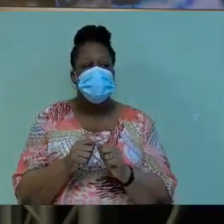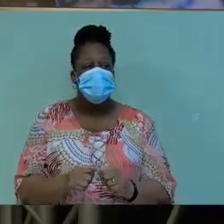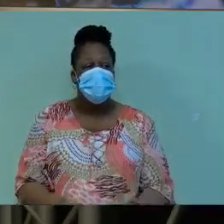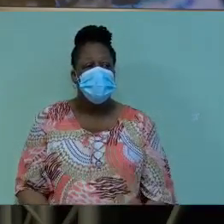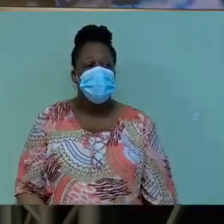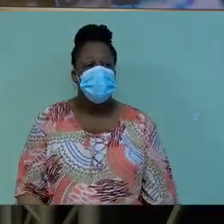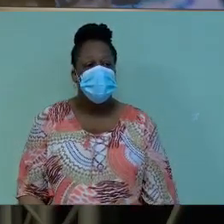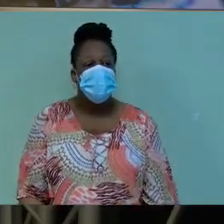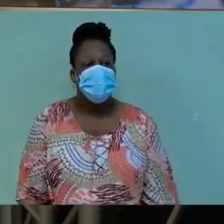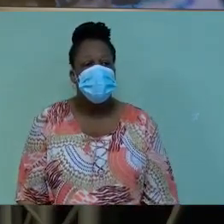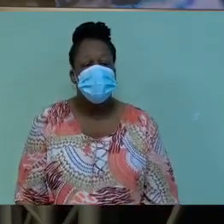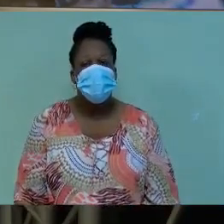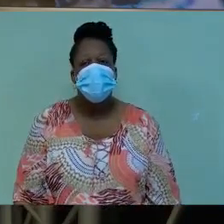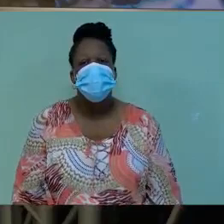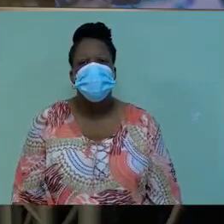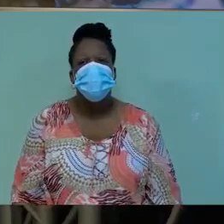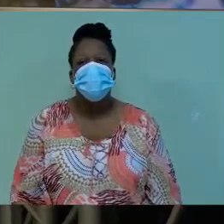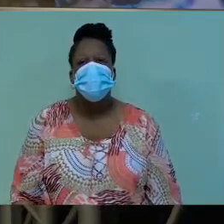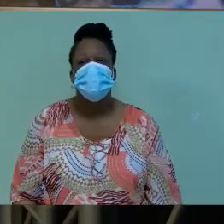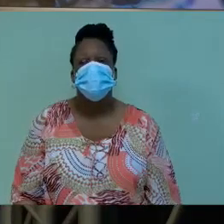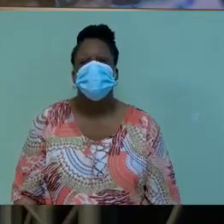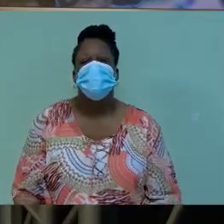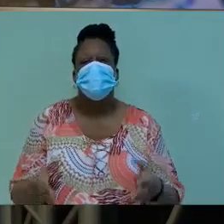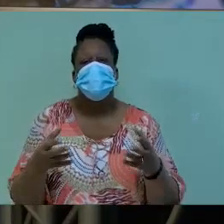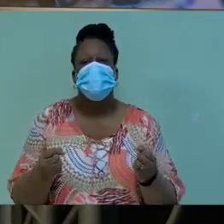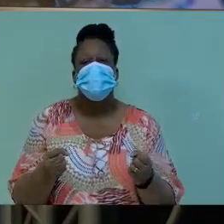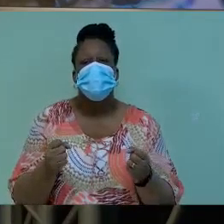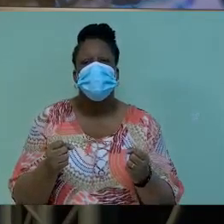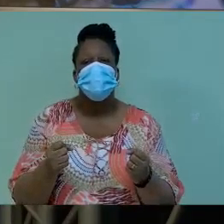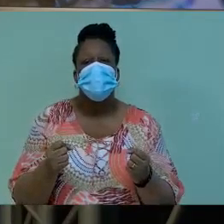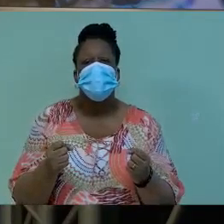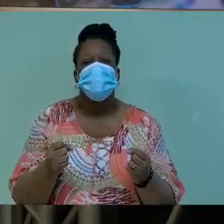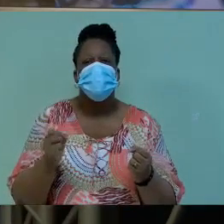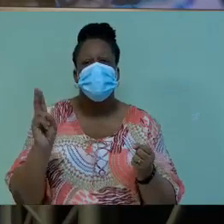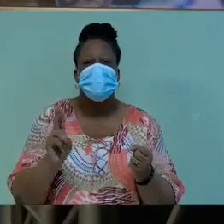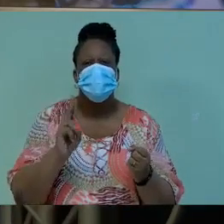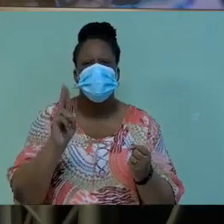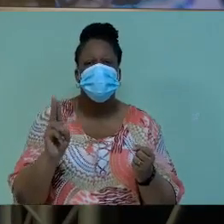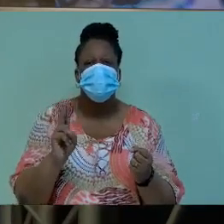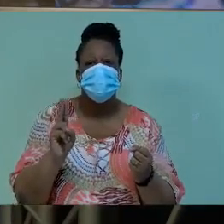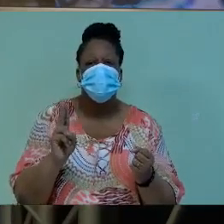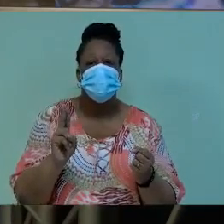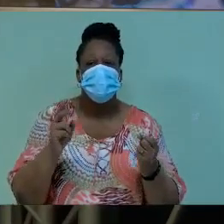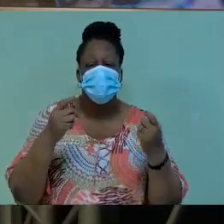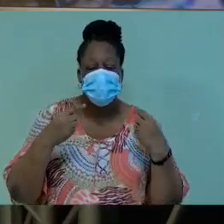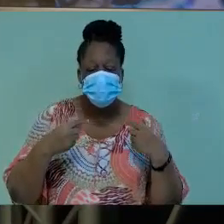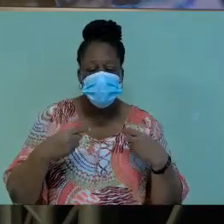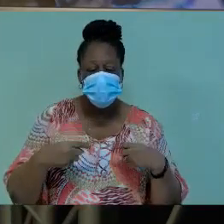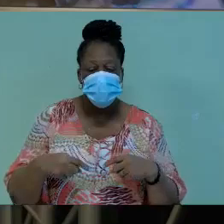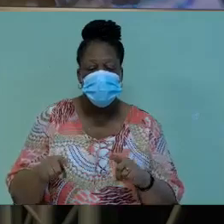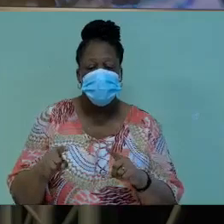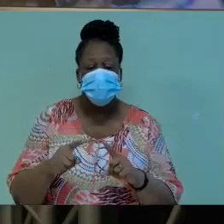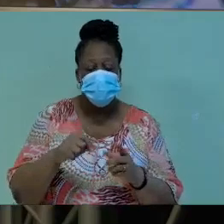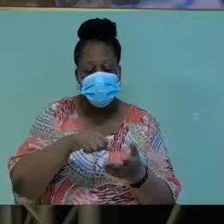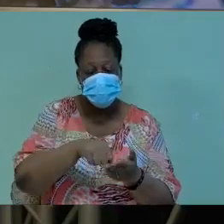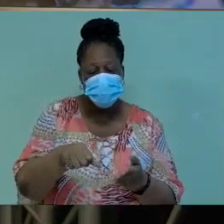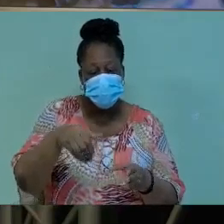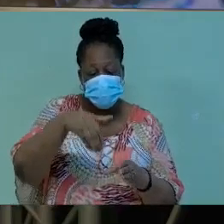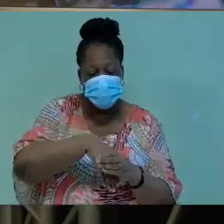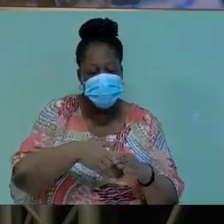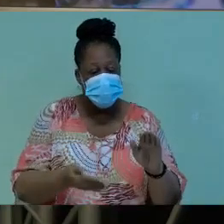payment system. This would include the use of direct deposits for the making of payments to all vendors,